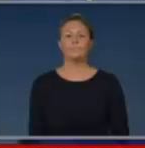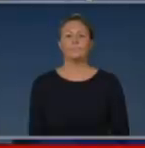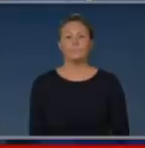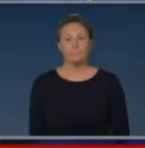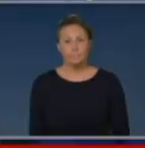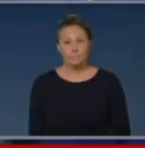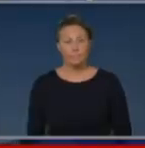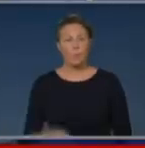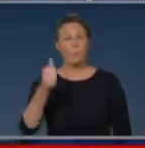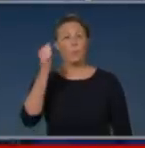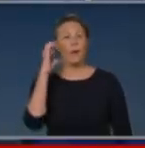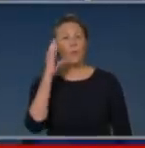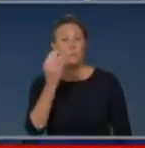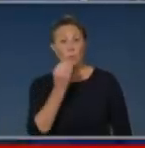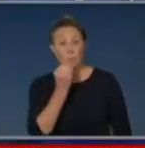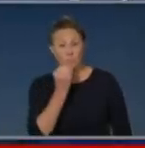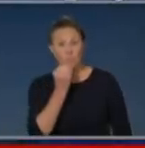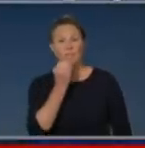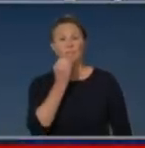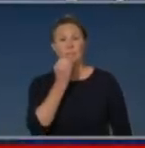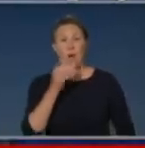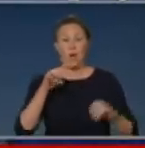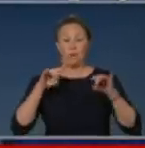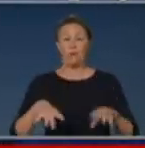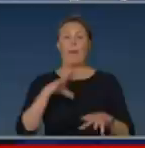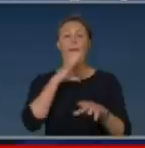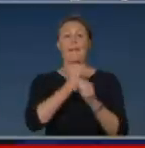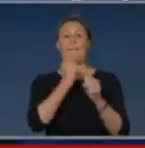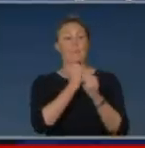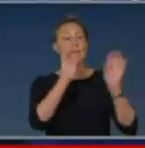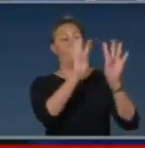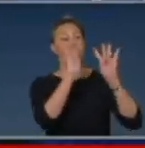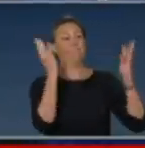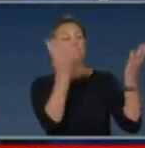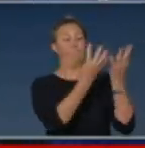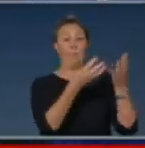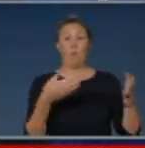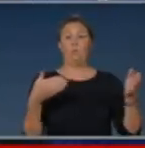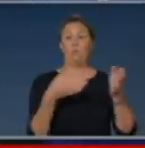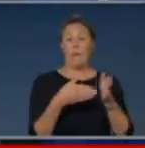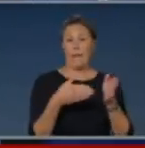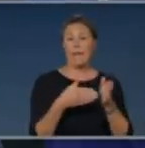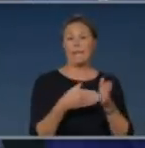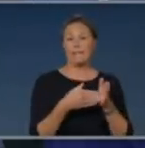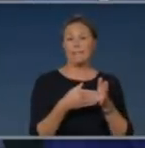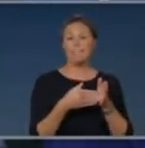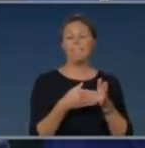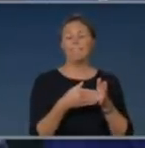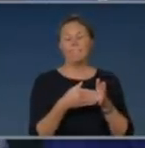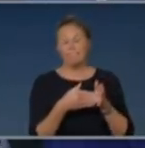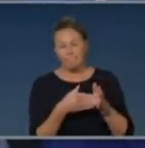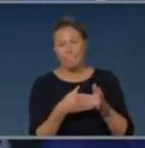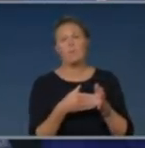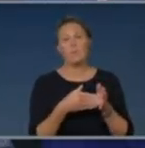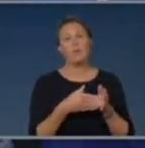Well, good afternoon. National Cabinet today passed a motion of condolence for the 4